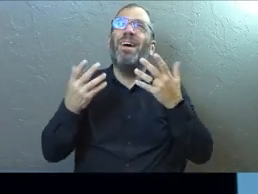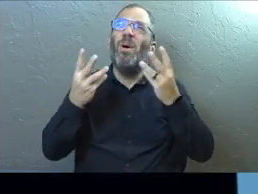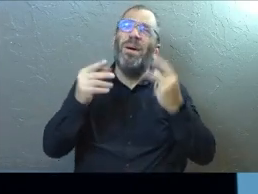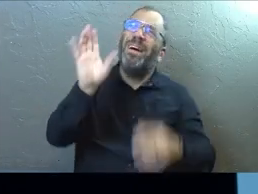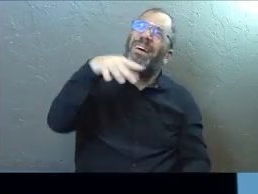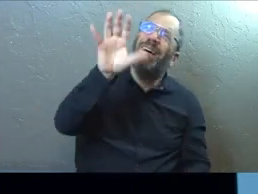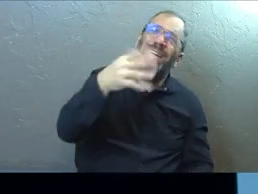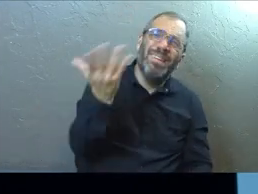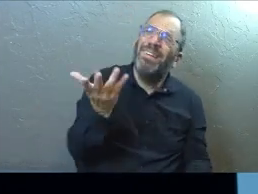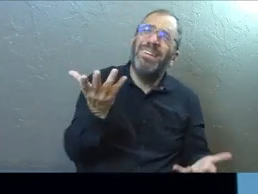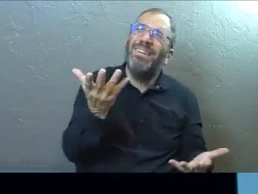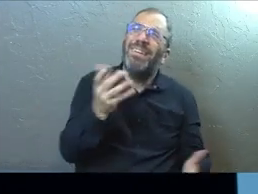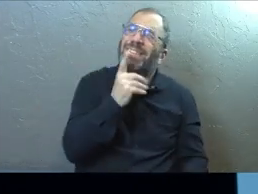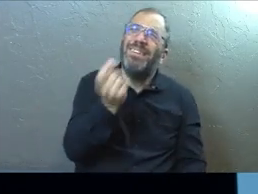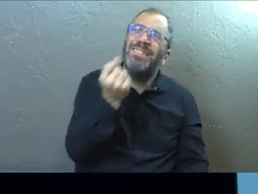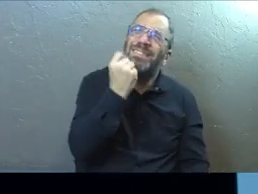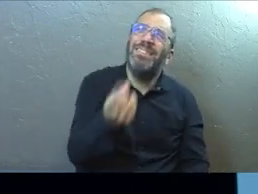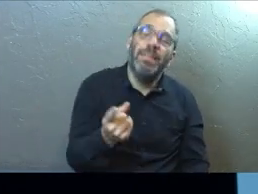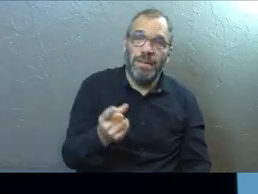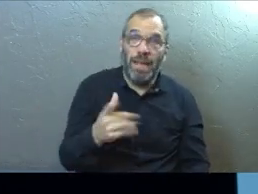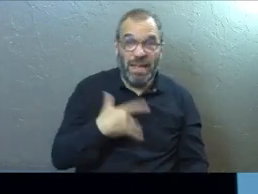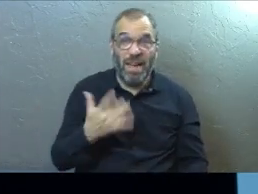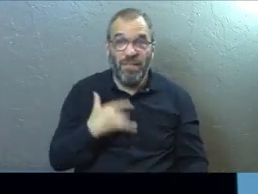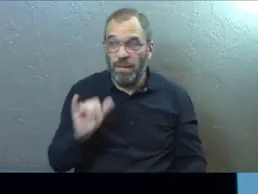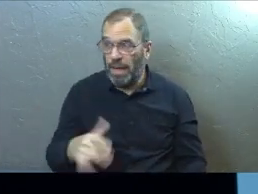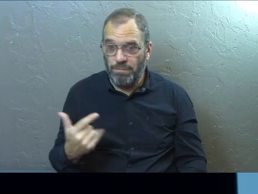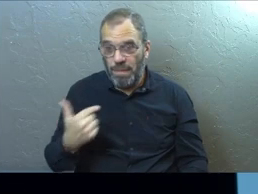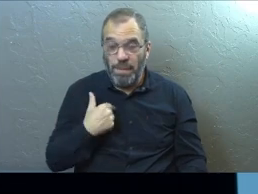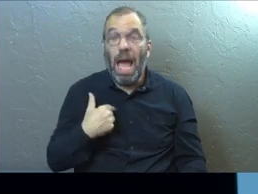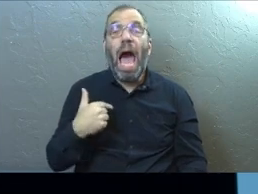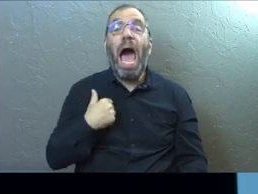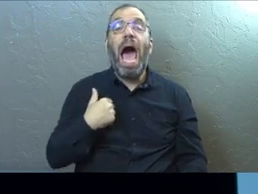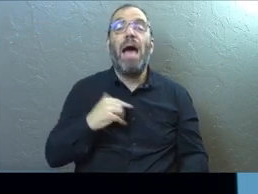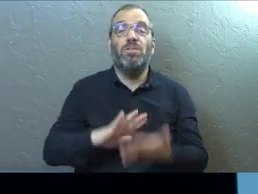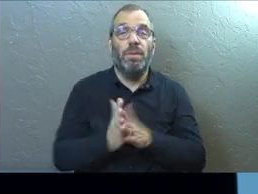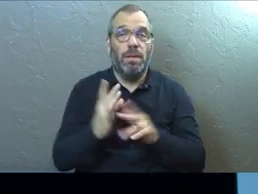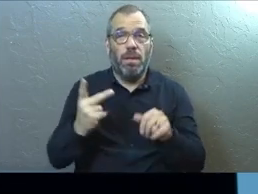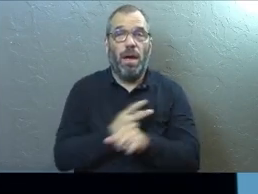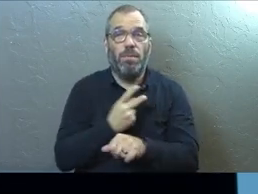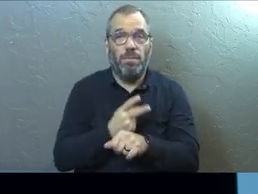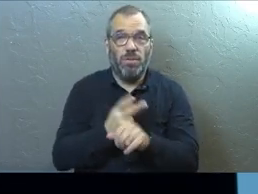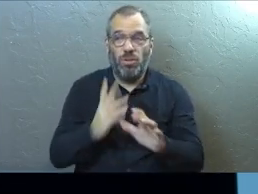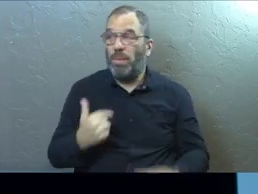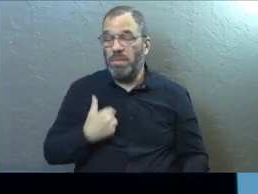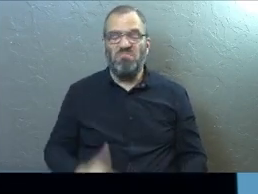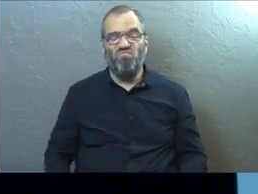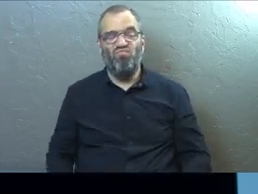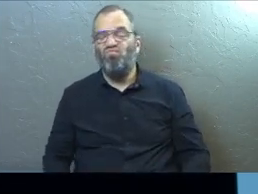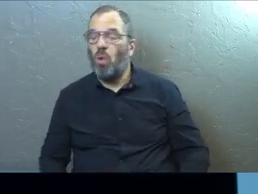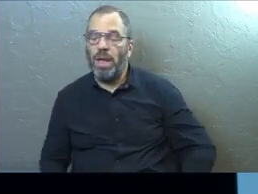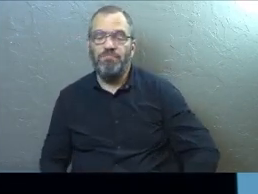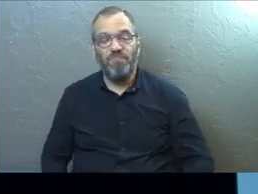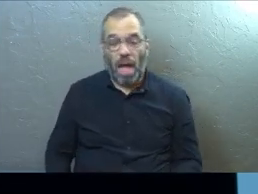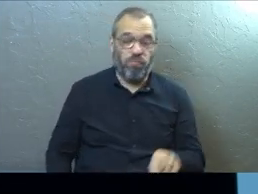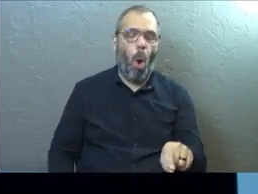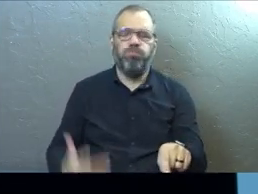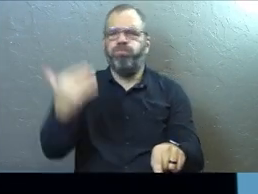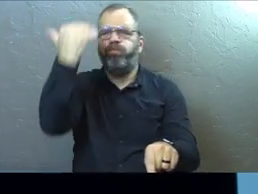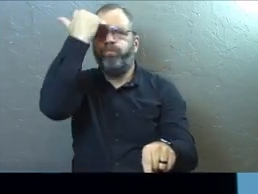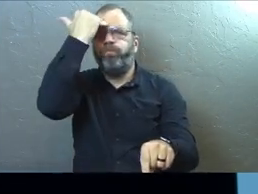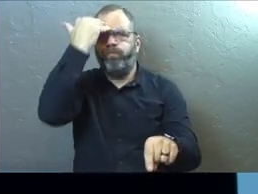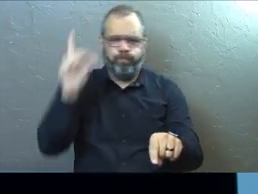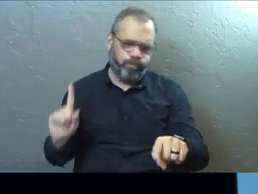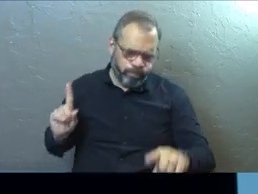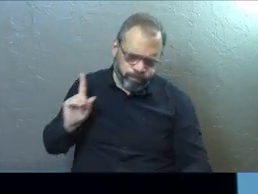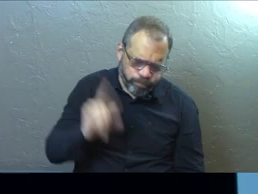is doing in my life. And sometimes I really feel like maybe I should be the shepherd, you know? Maybe I feel like it's right there and I could just